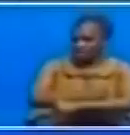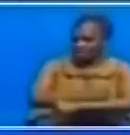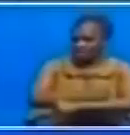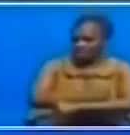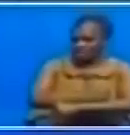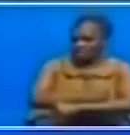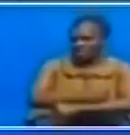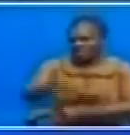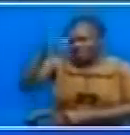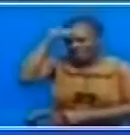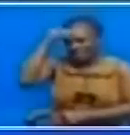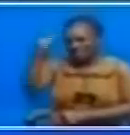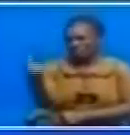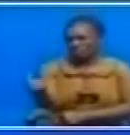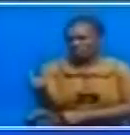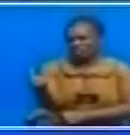they have learned little.